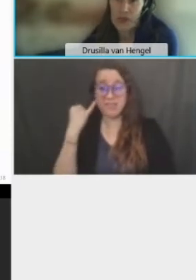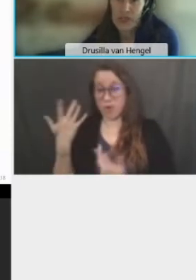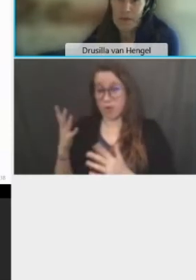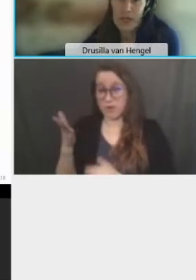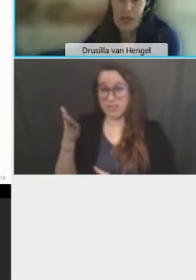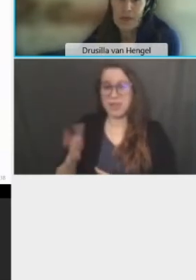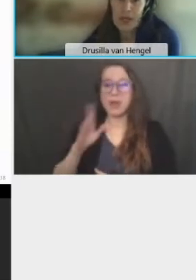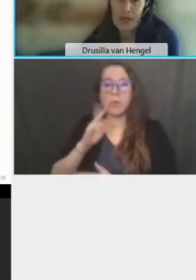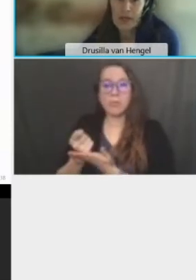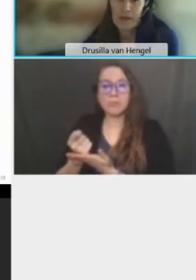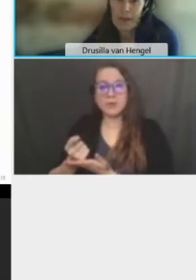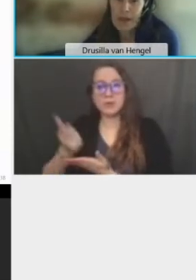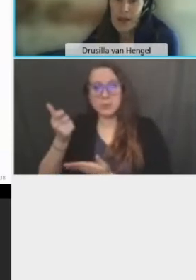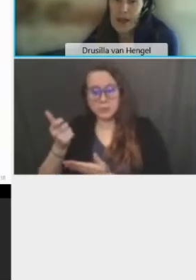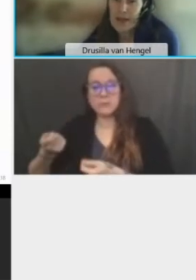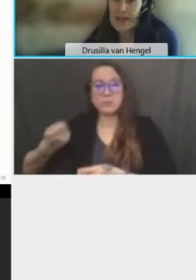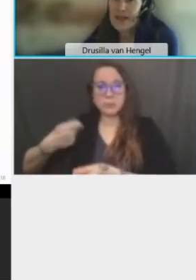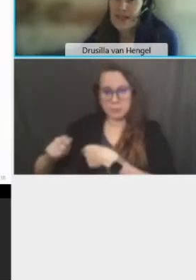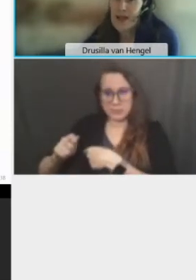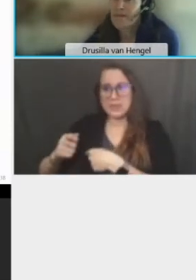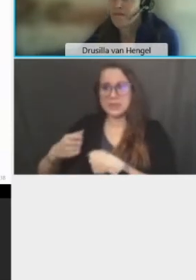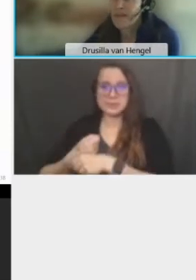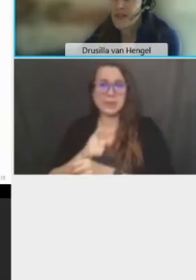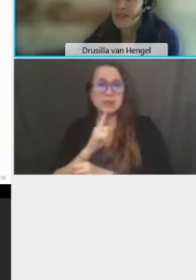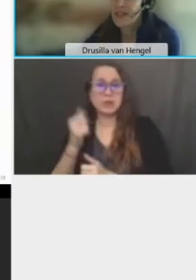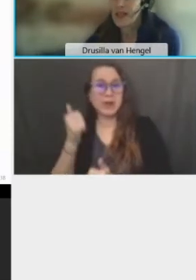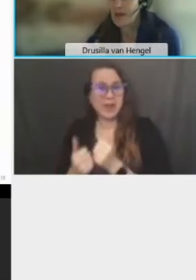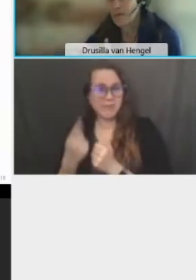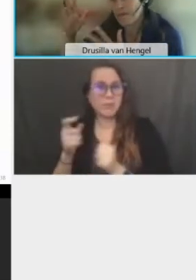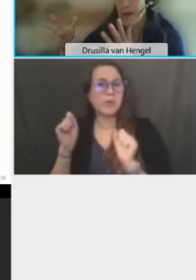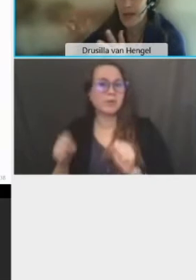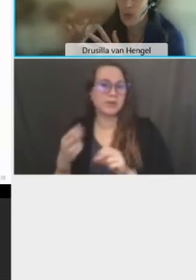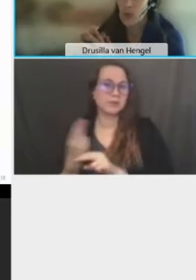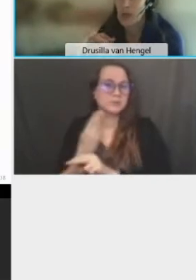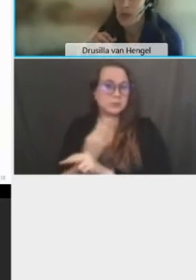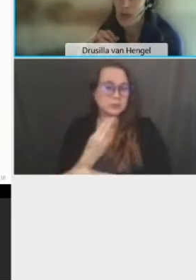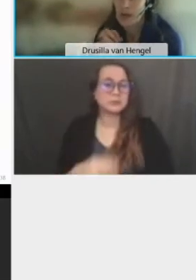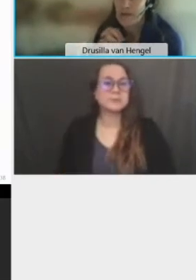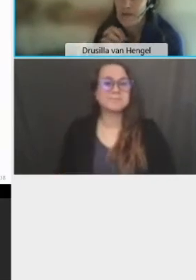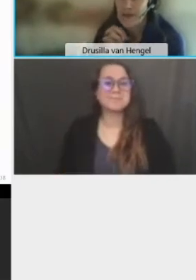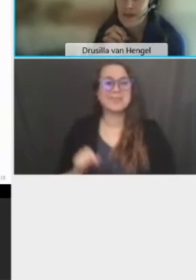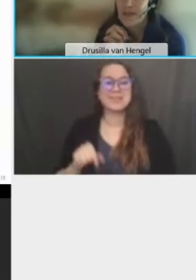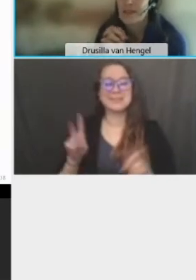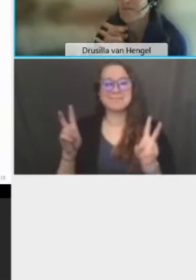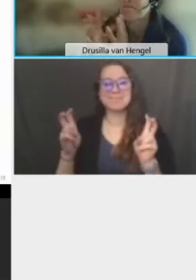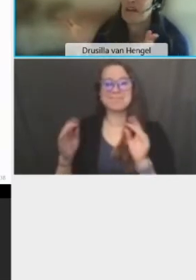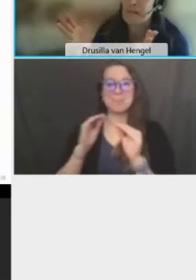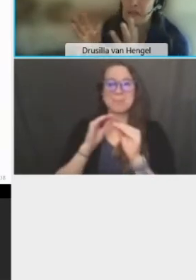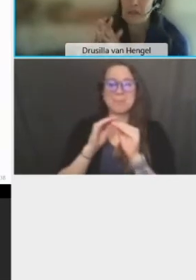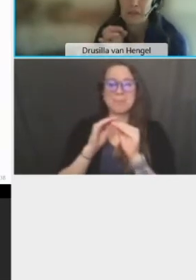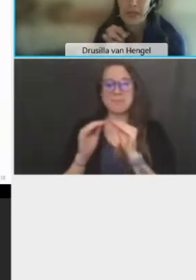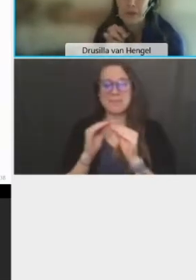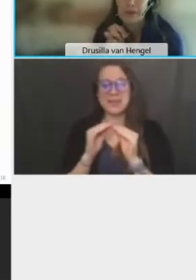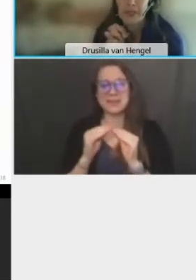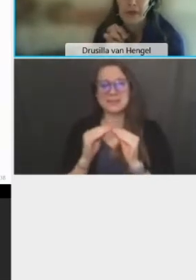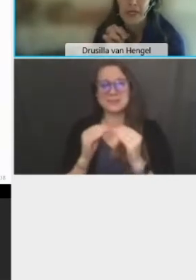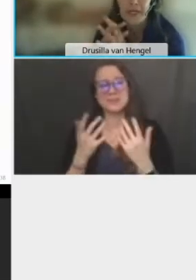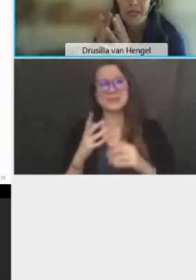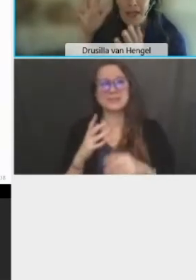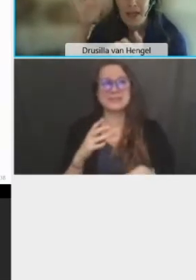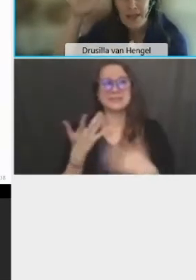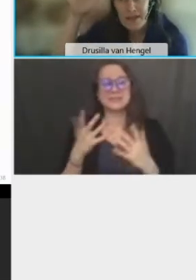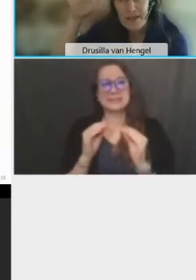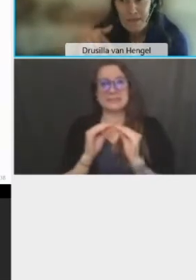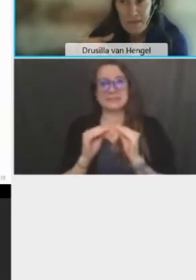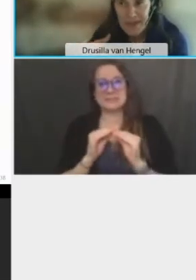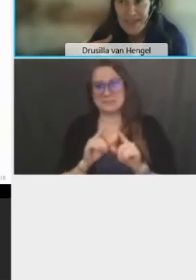the road users can be accommodated. And this kind of patchwork of this, I don't want to call it a patchwork, but I already